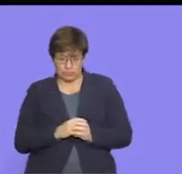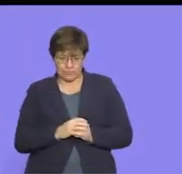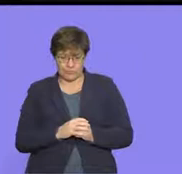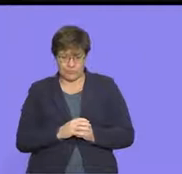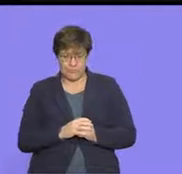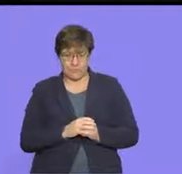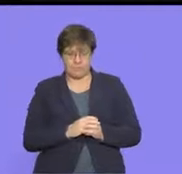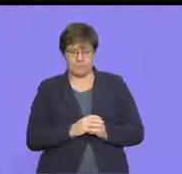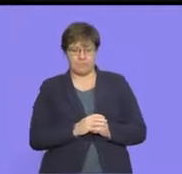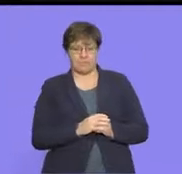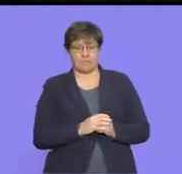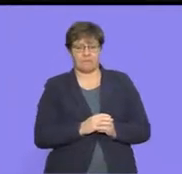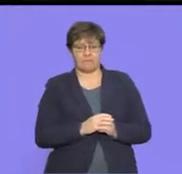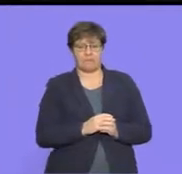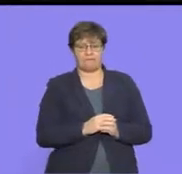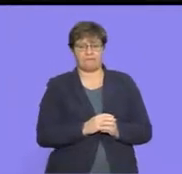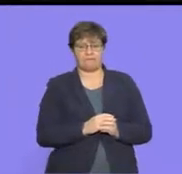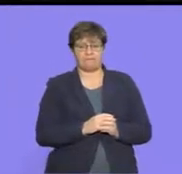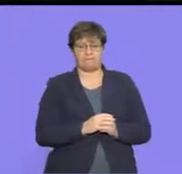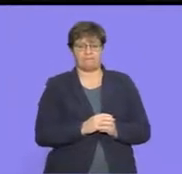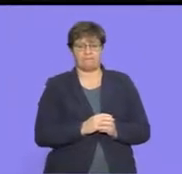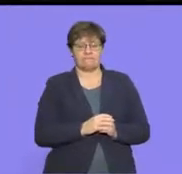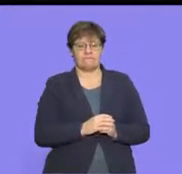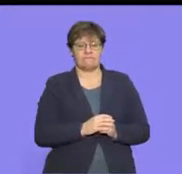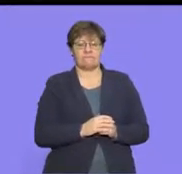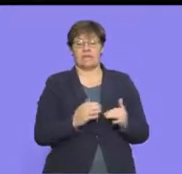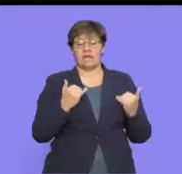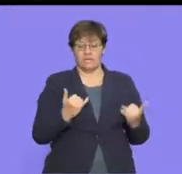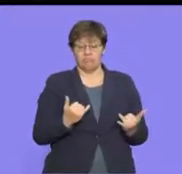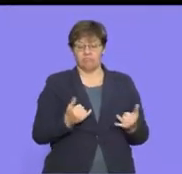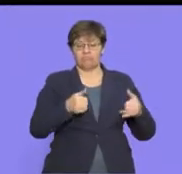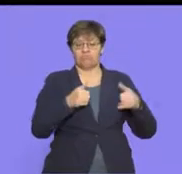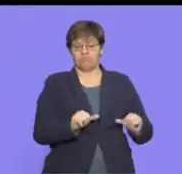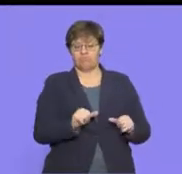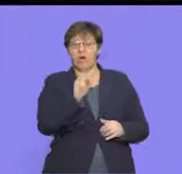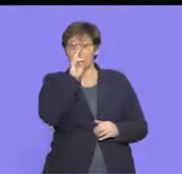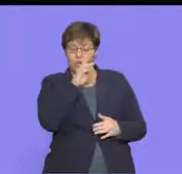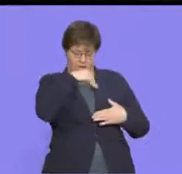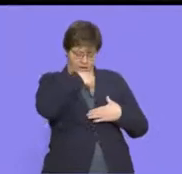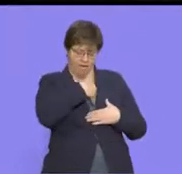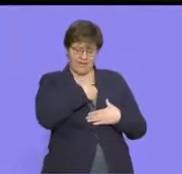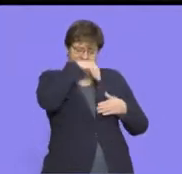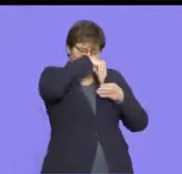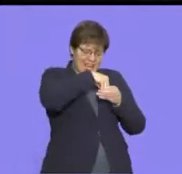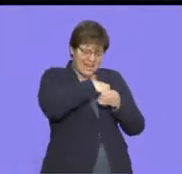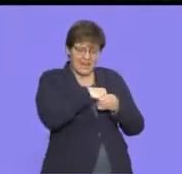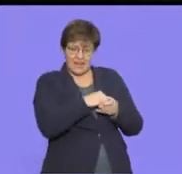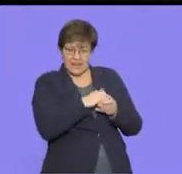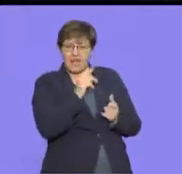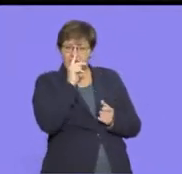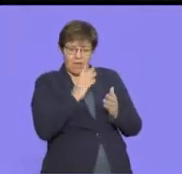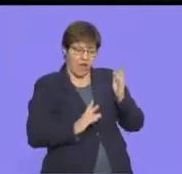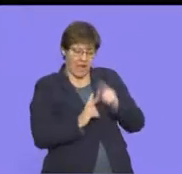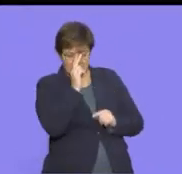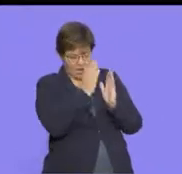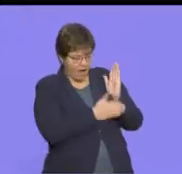carbon dioxide. And then we're going to have a look at the inside of the heart. And we're going to see that